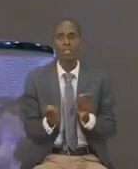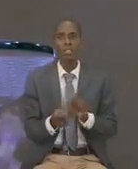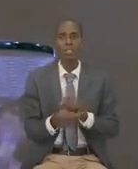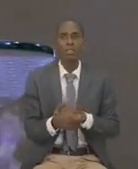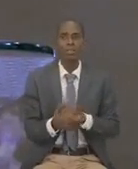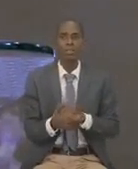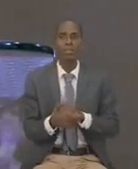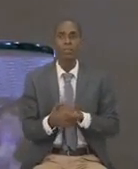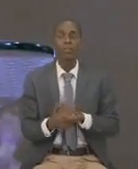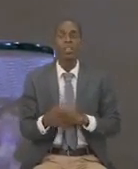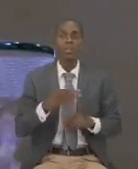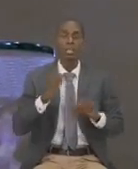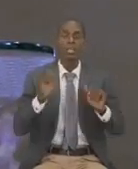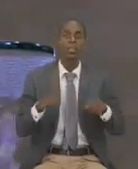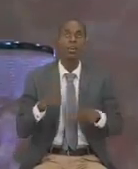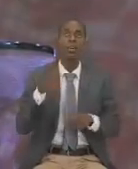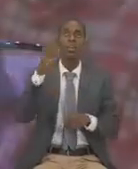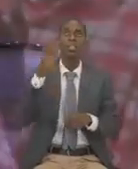Will never